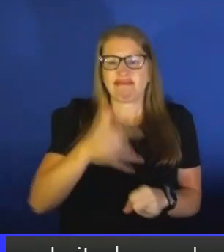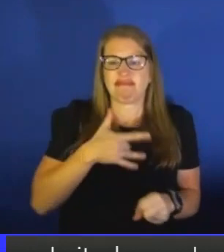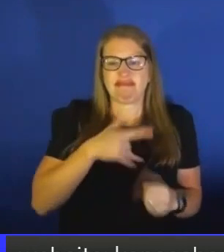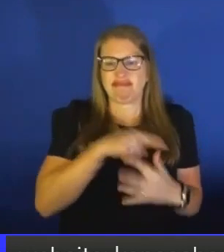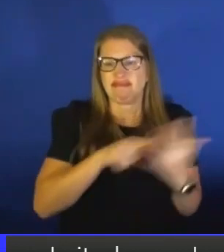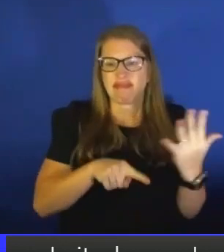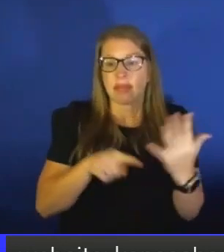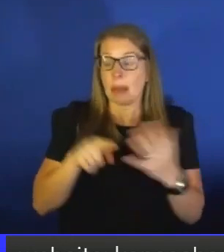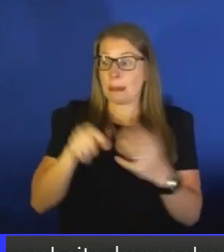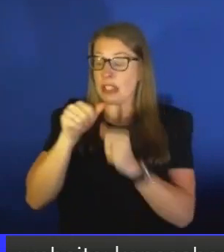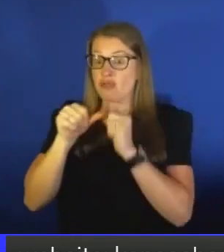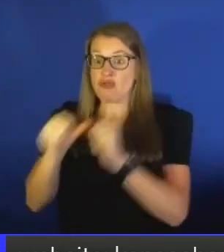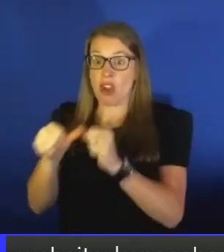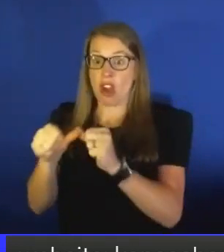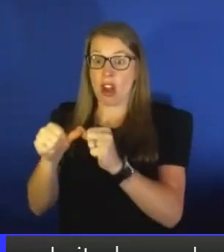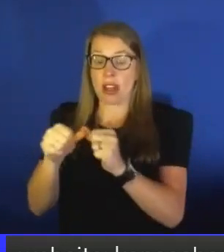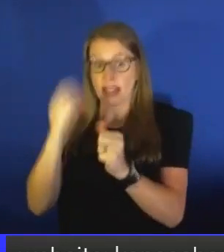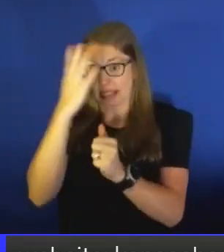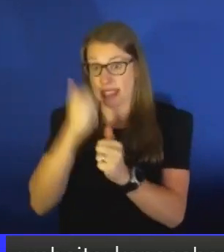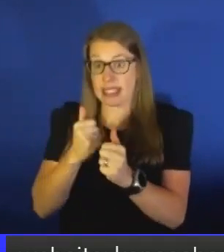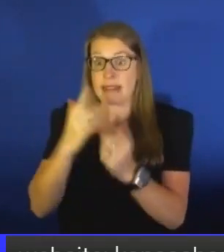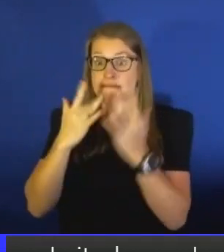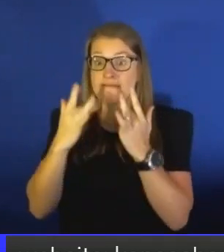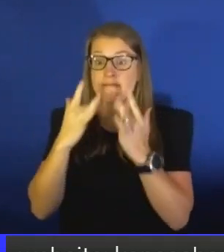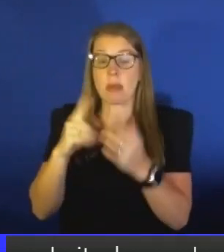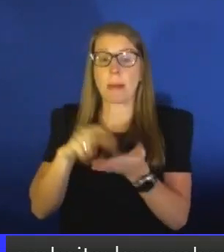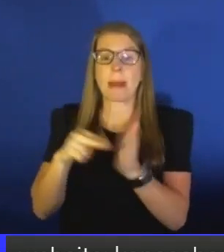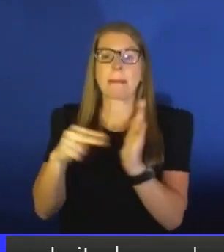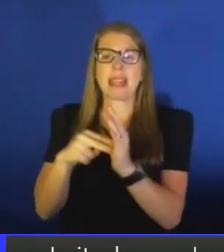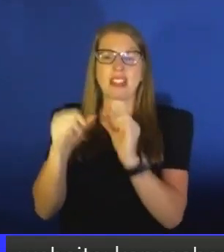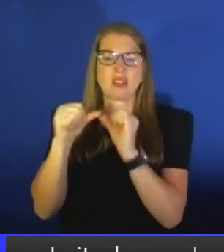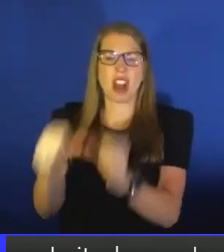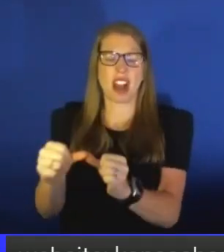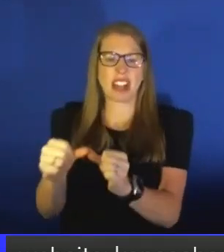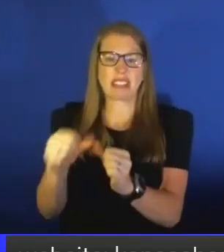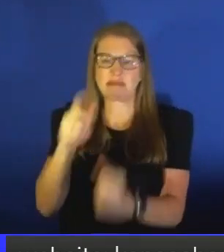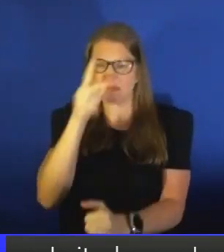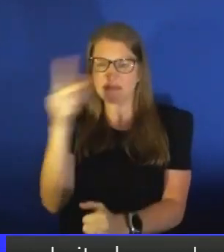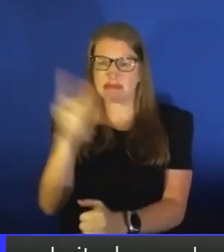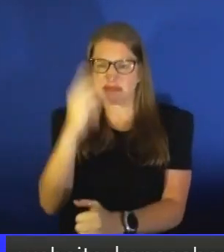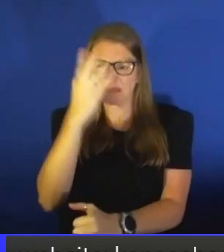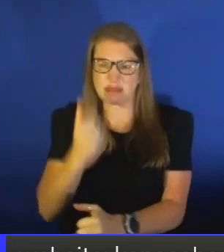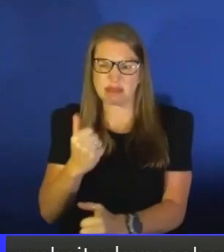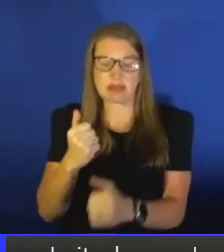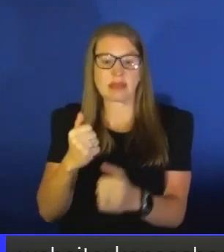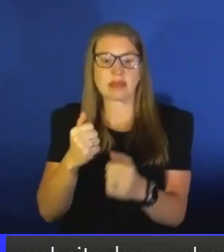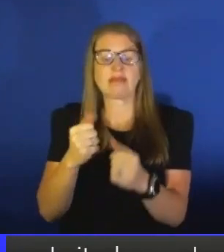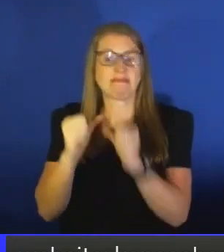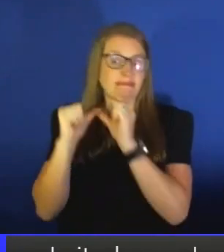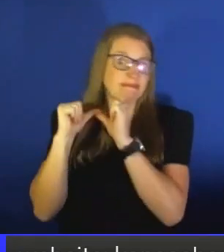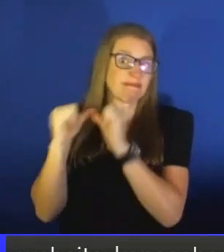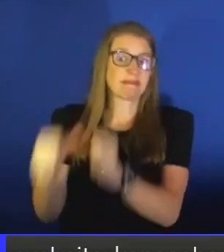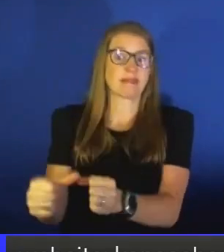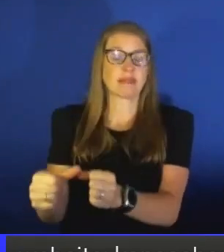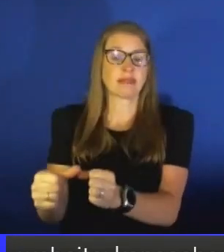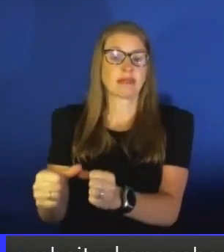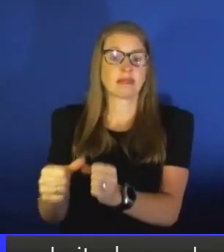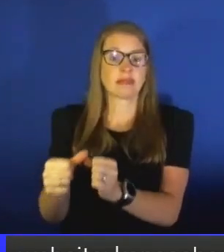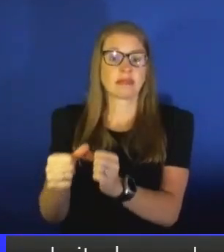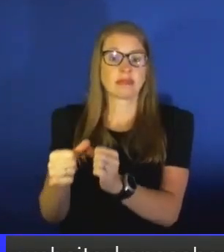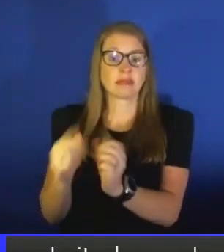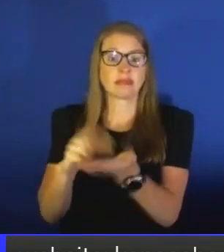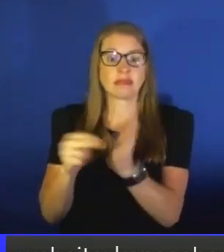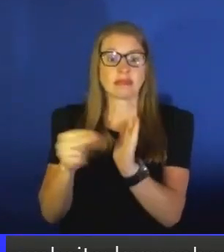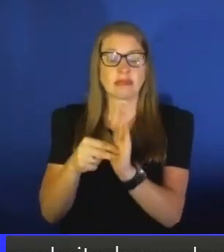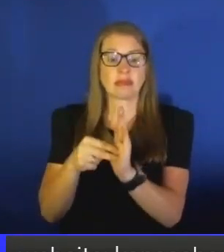not necessarily even sleep deprivation, but chronic poor sleep. Is it also occurring on a long-term basis that you're not clearing, the